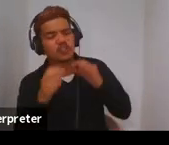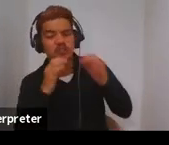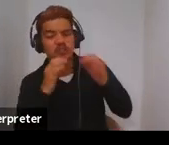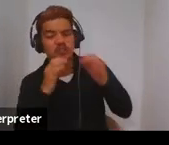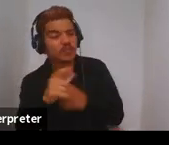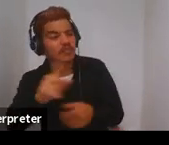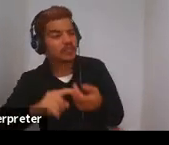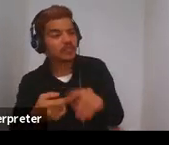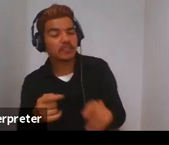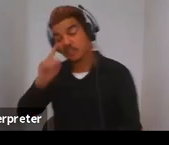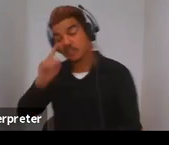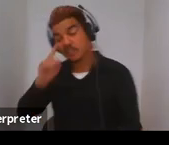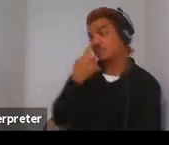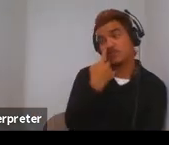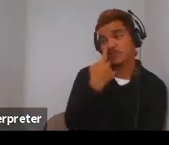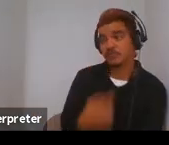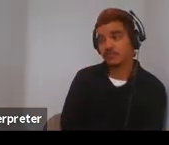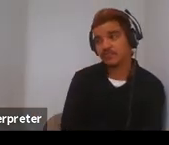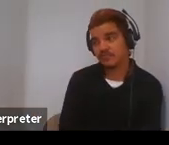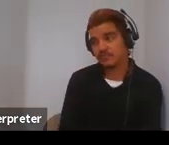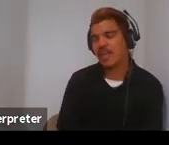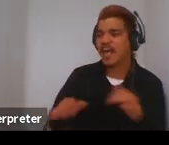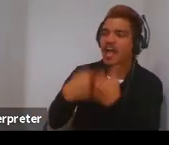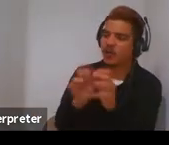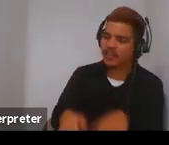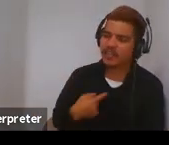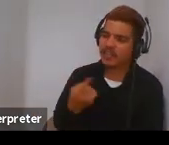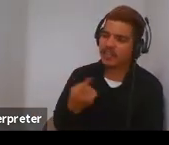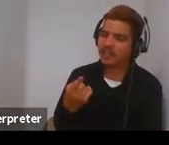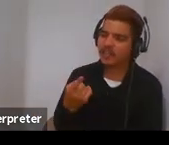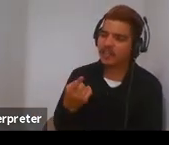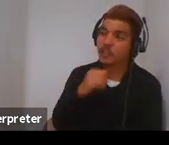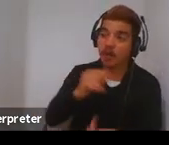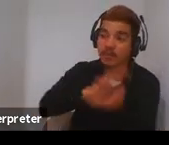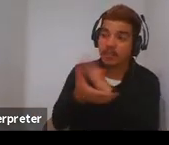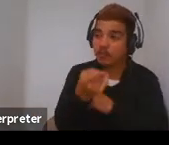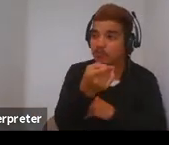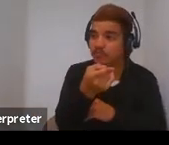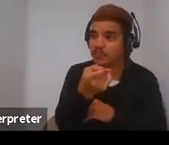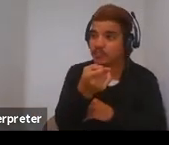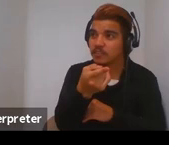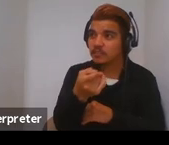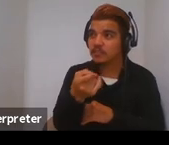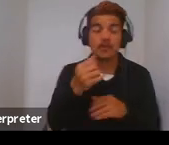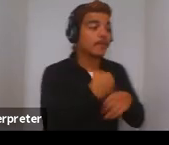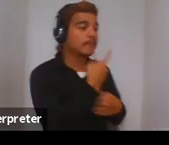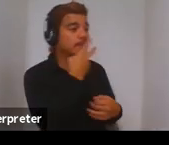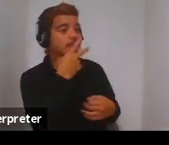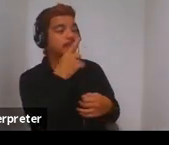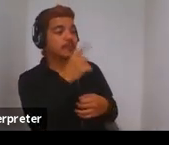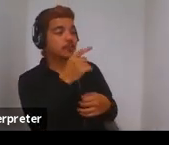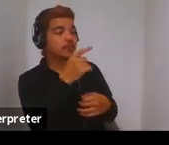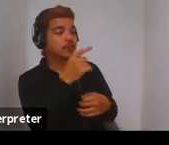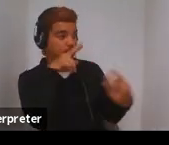He's bored for sure. So how can I not be like Jim? Well, make sure your eyes are looking straight at the person